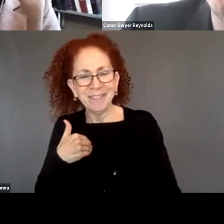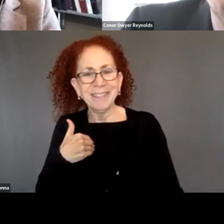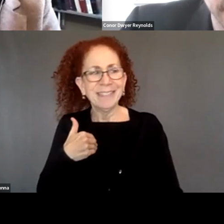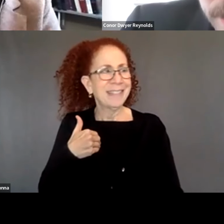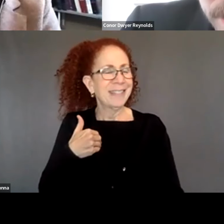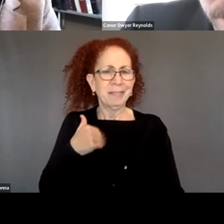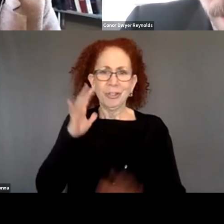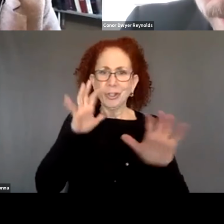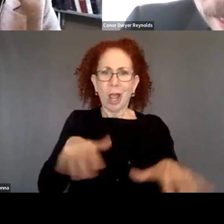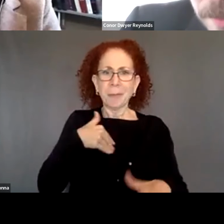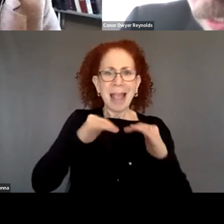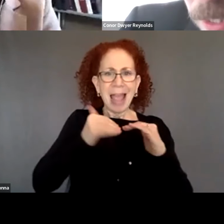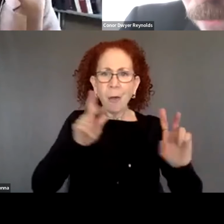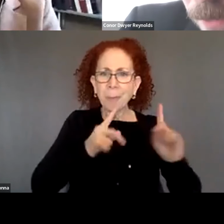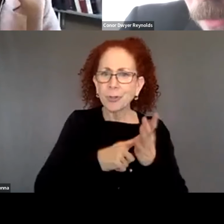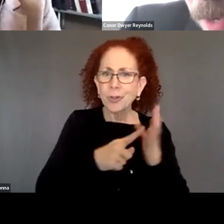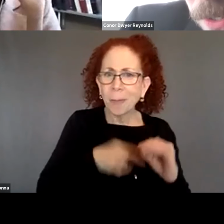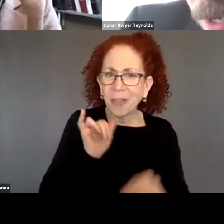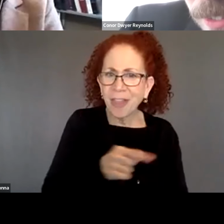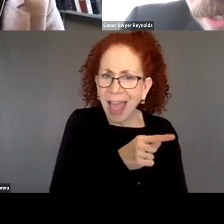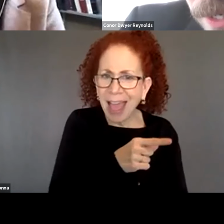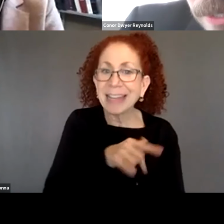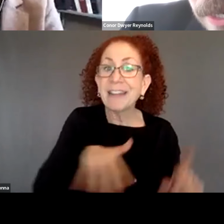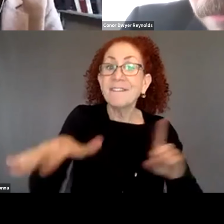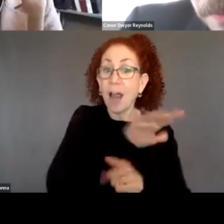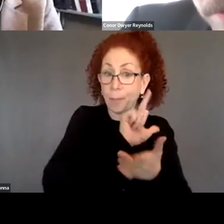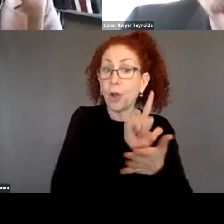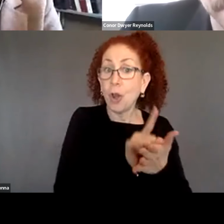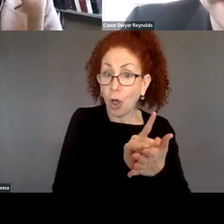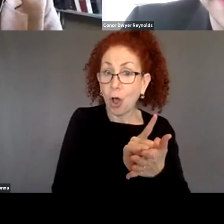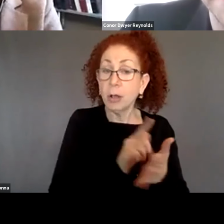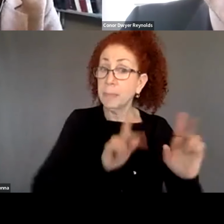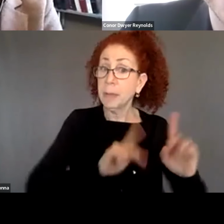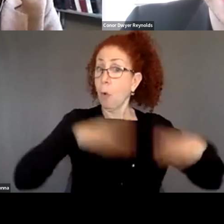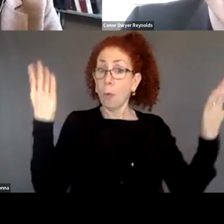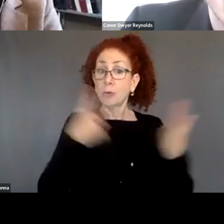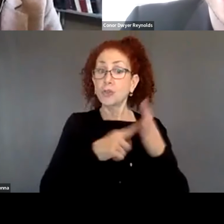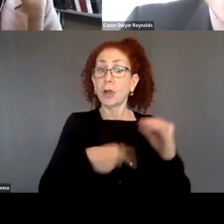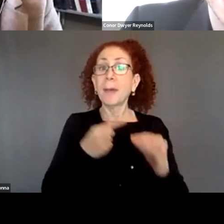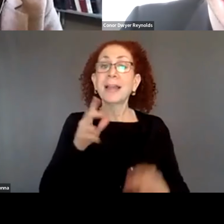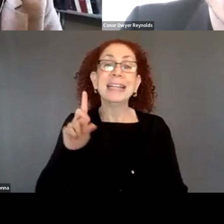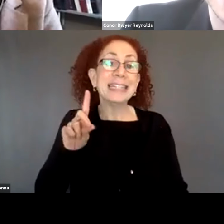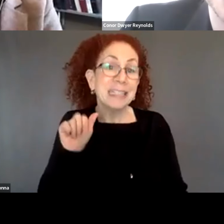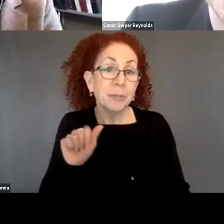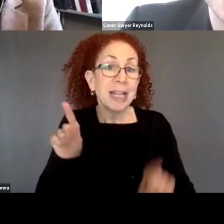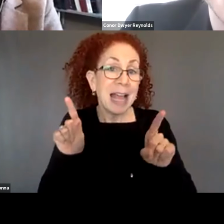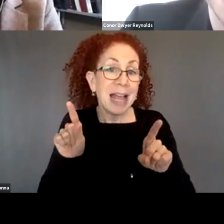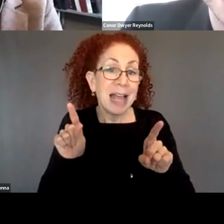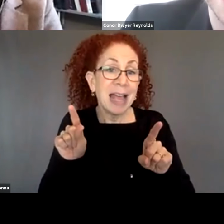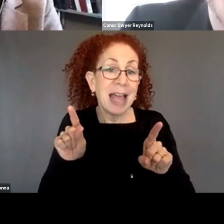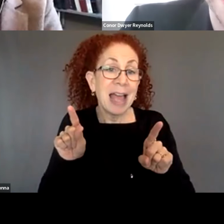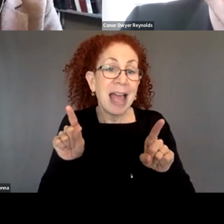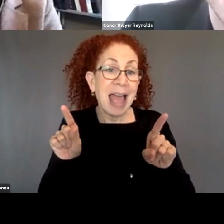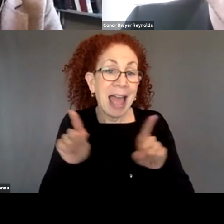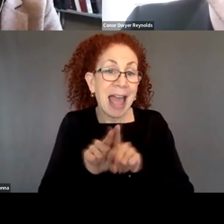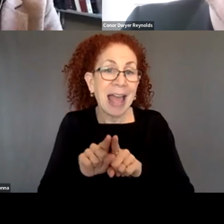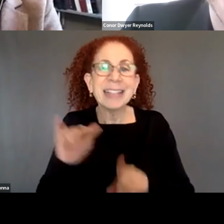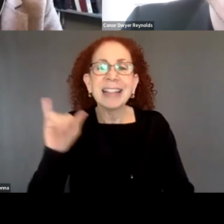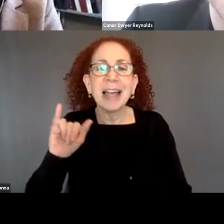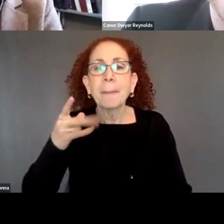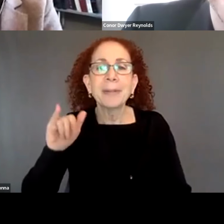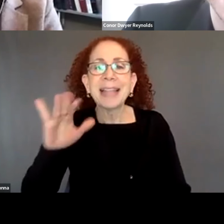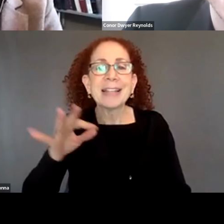talked about, and at least oftentimes in environmental law spheres, people talk about disability is in the context of things like plastic straws